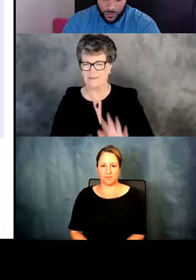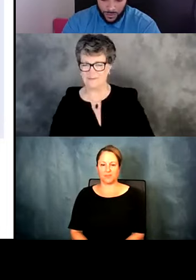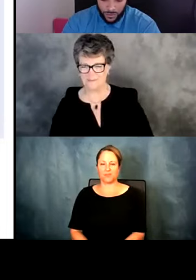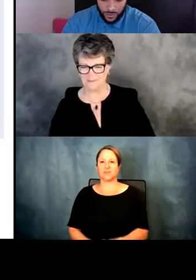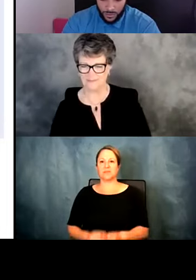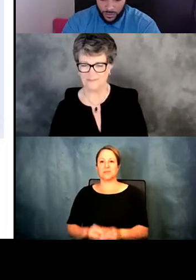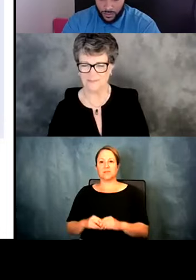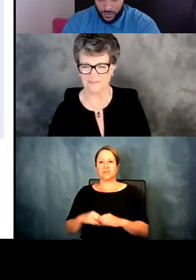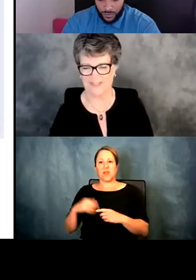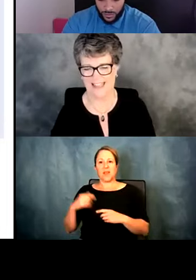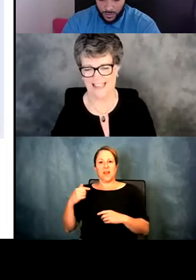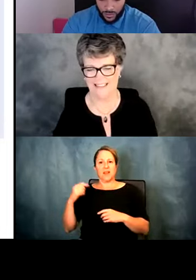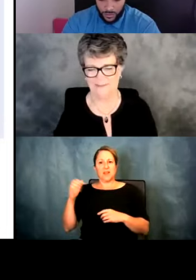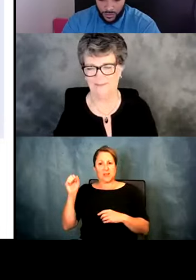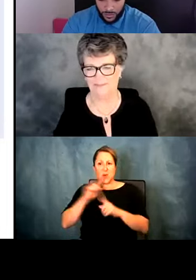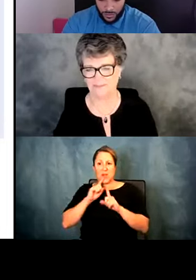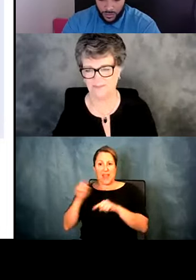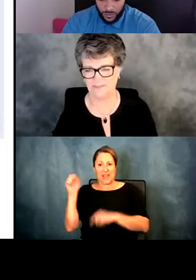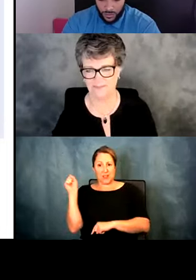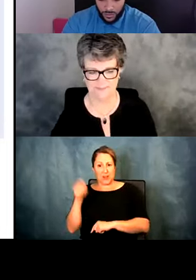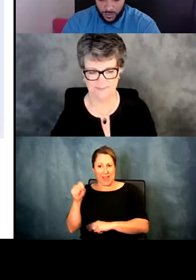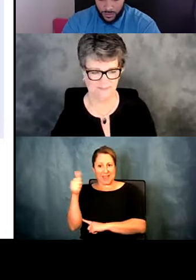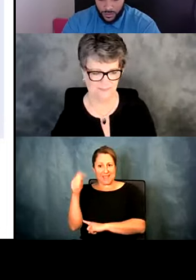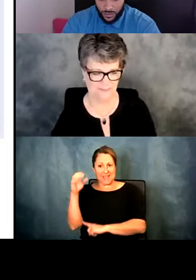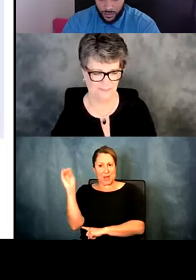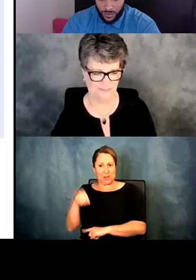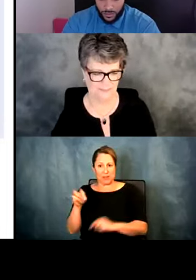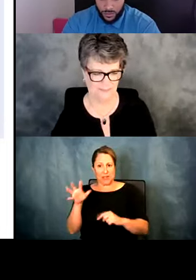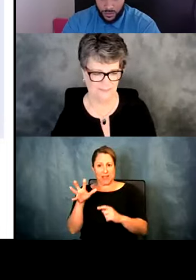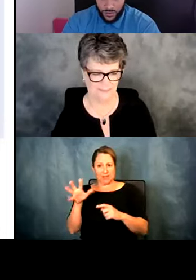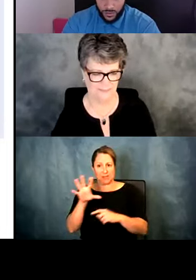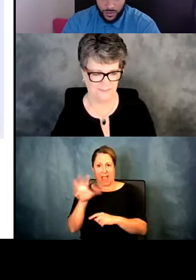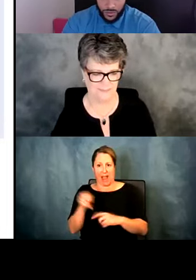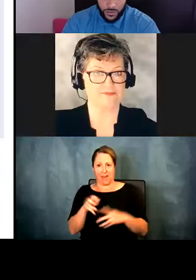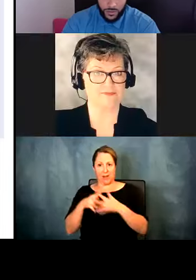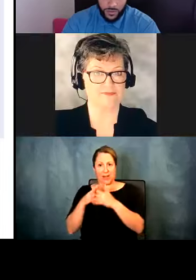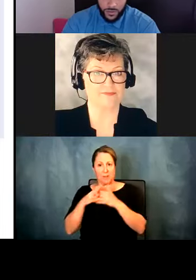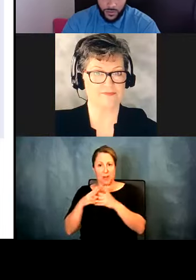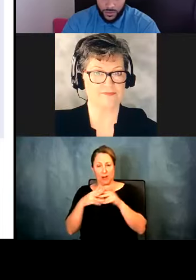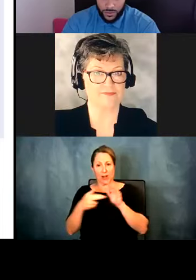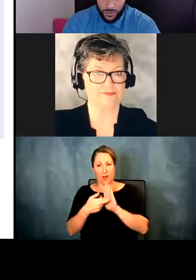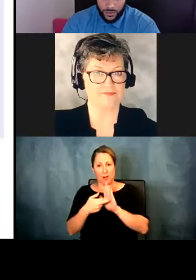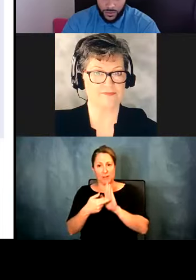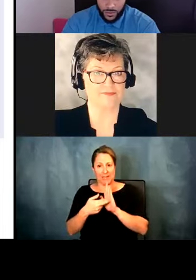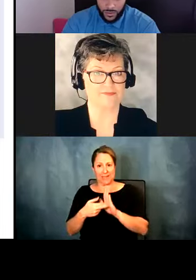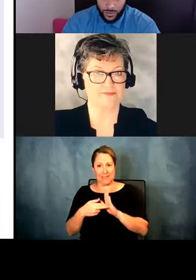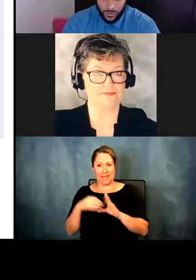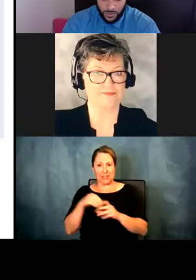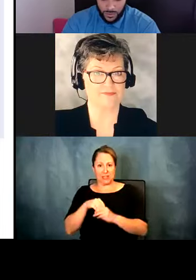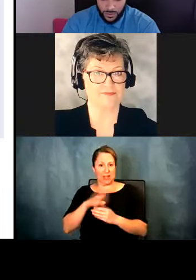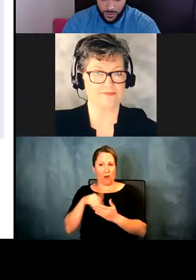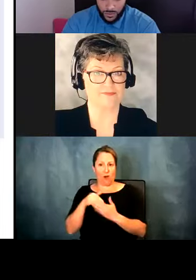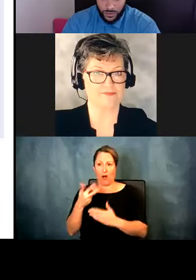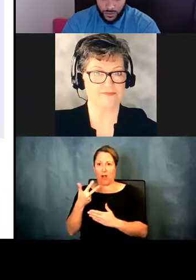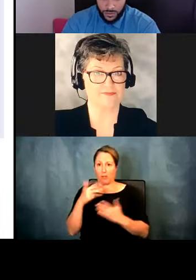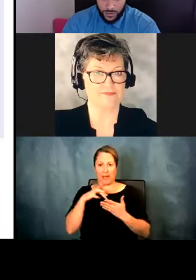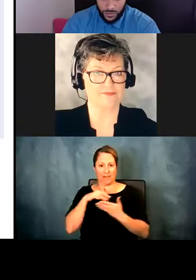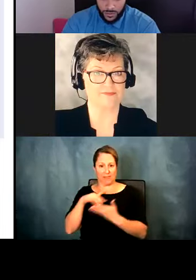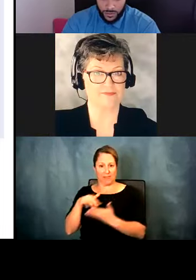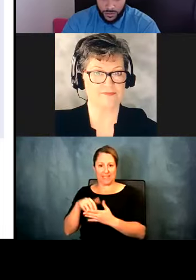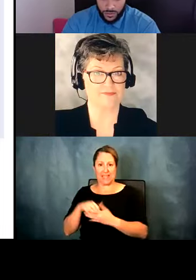answer is yes, there was 10% African American representation, a minimum of 10% in pretty much all three of the studies. But